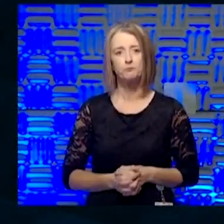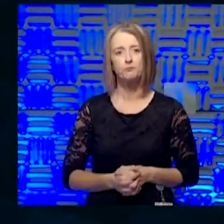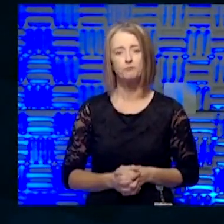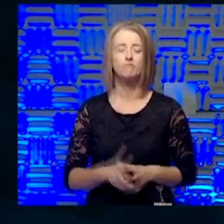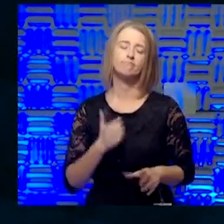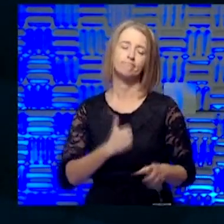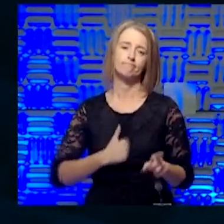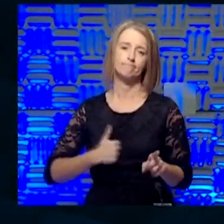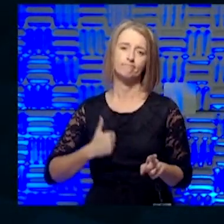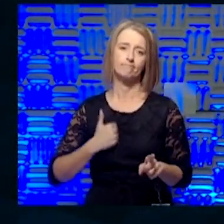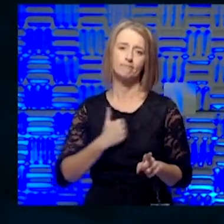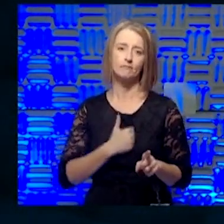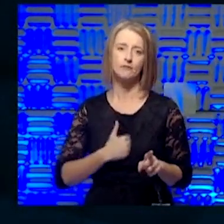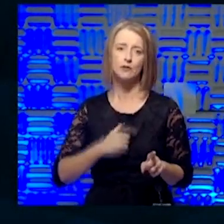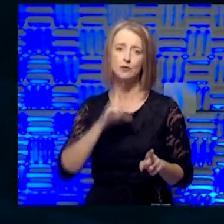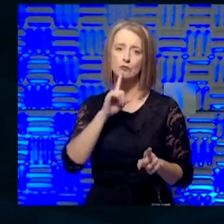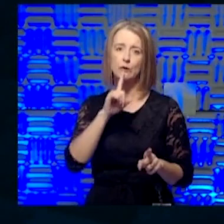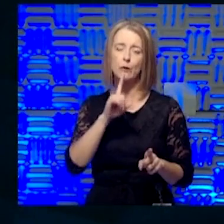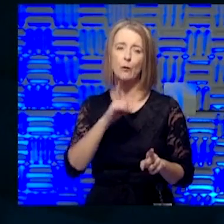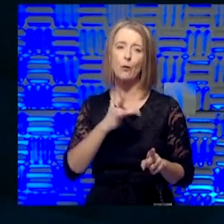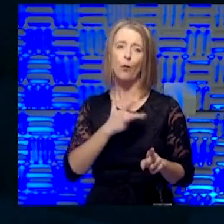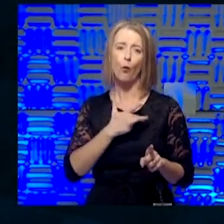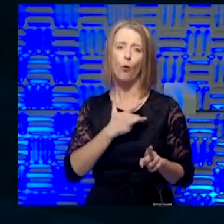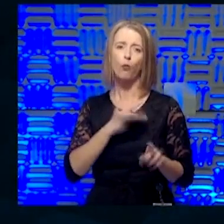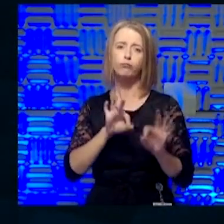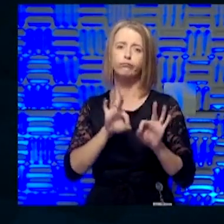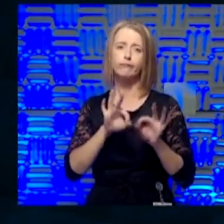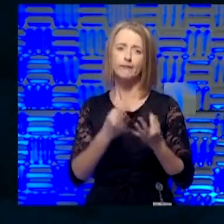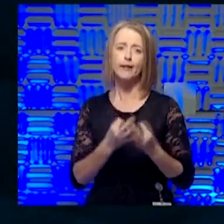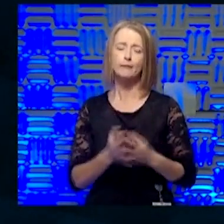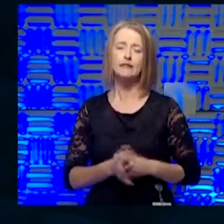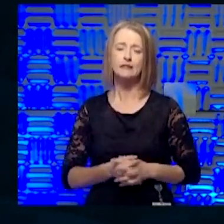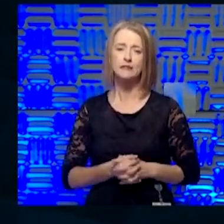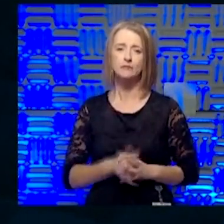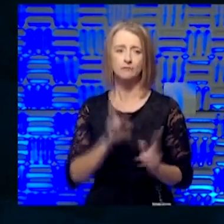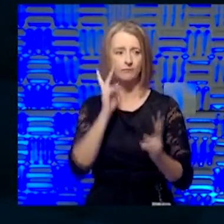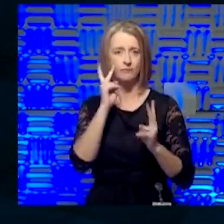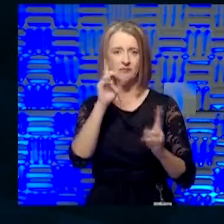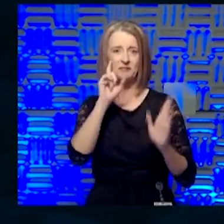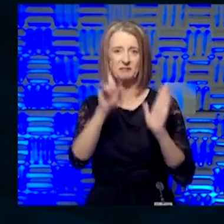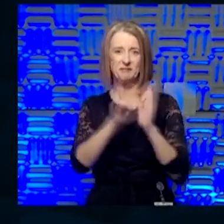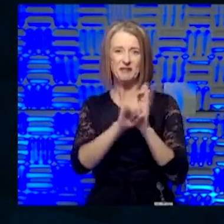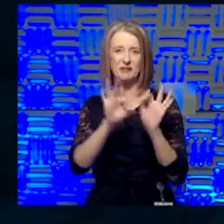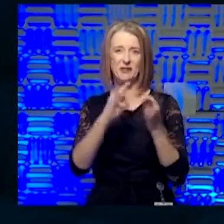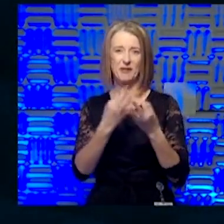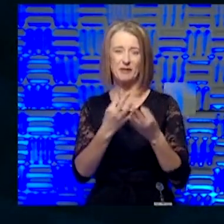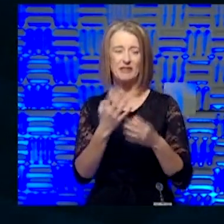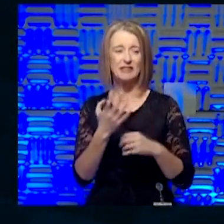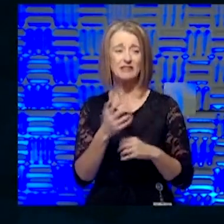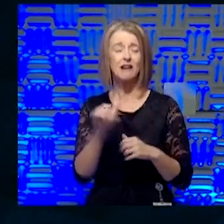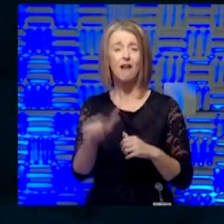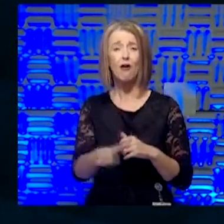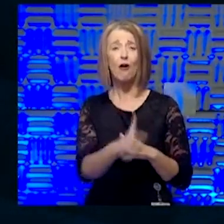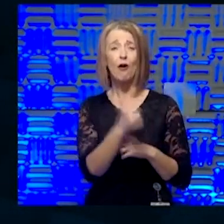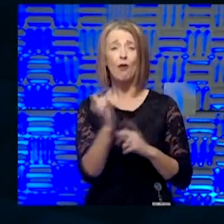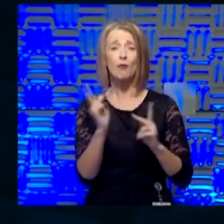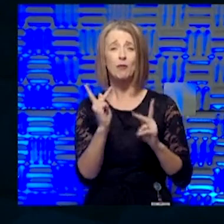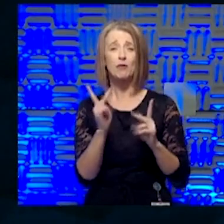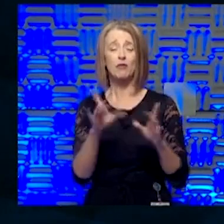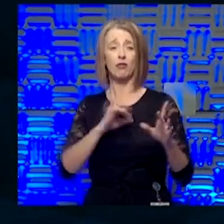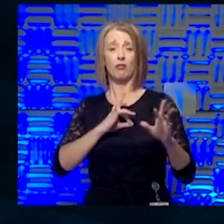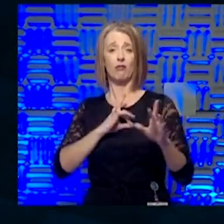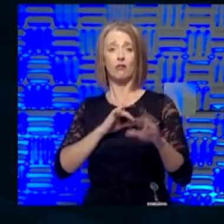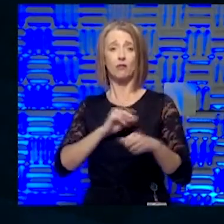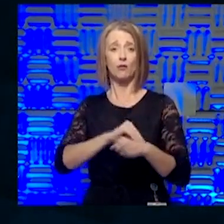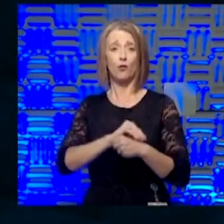Well, I'm sorry. That has to be a big loss to you and to your family. We're seeing pictures, I think, of your family. Did anybody else develop